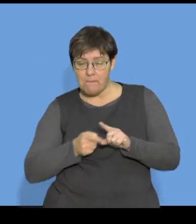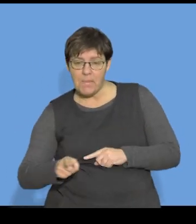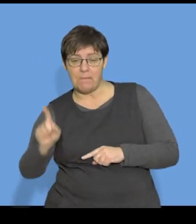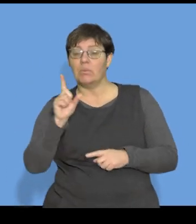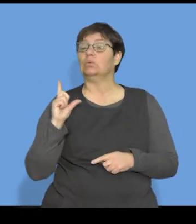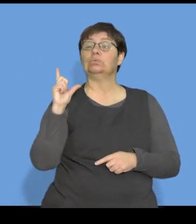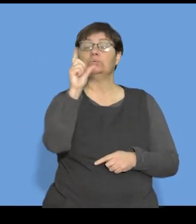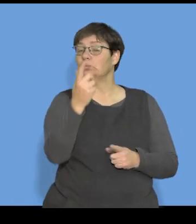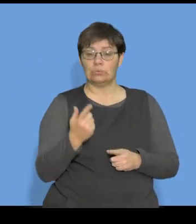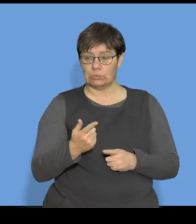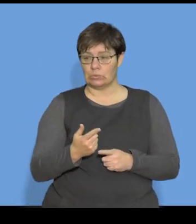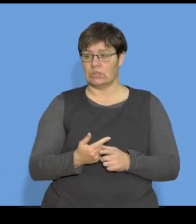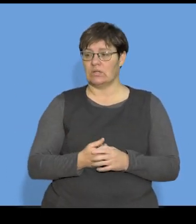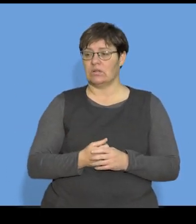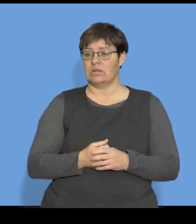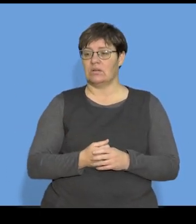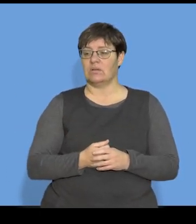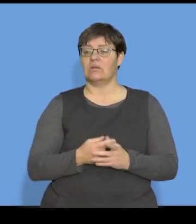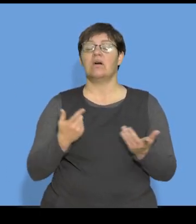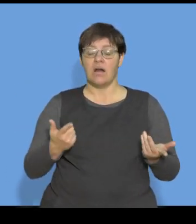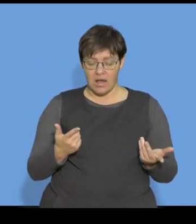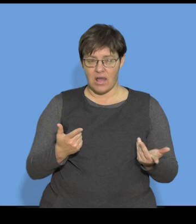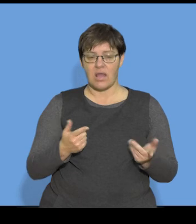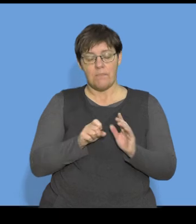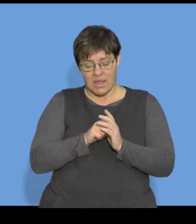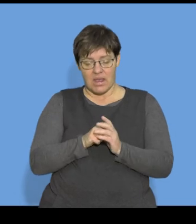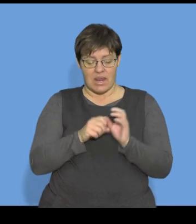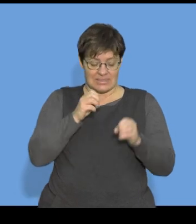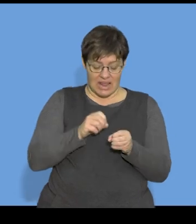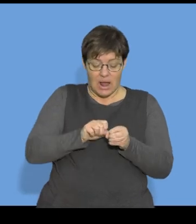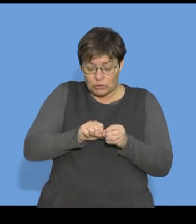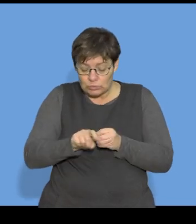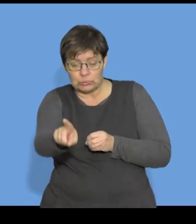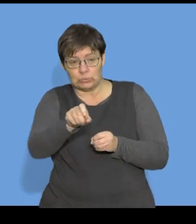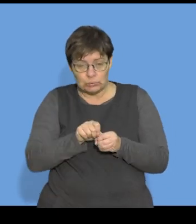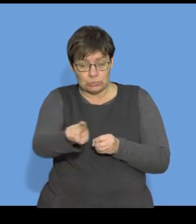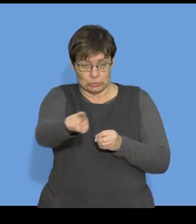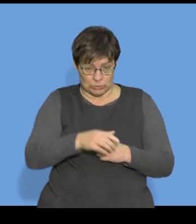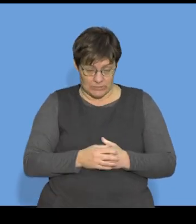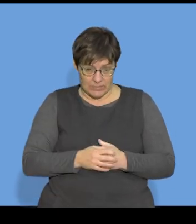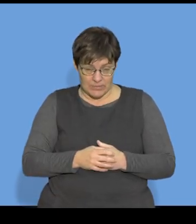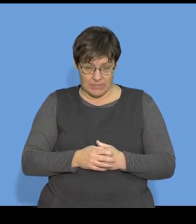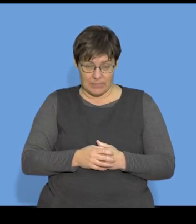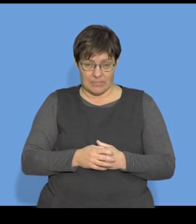dendrites to the cell body, the axon away from the cell body.